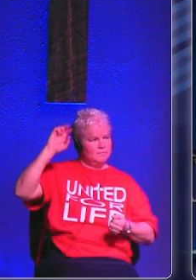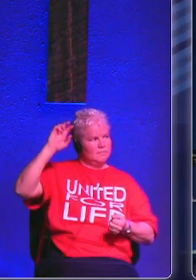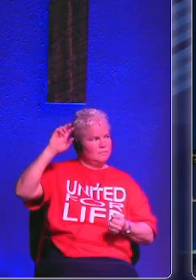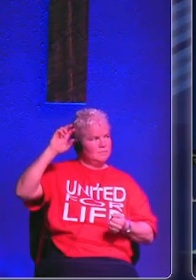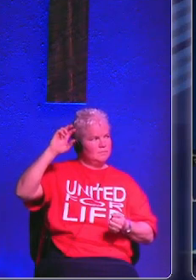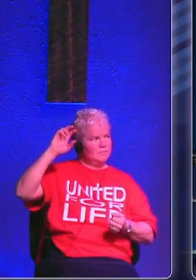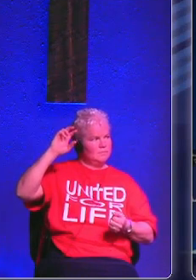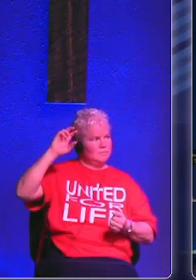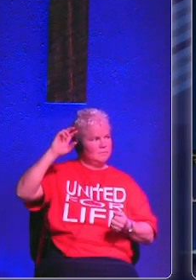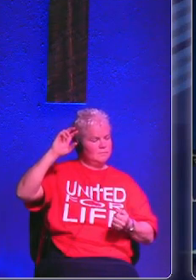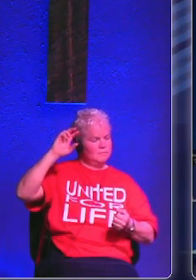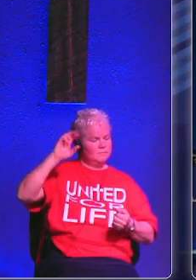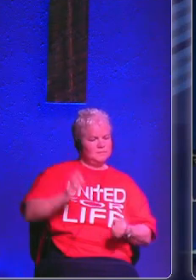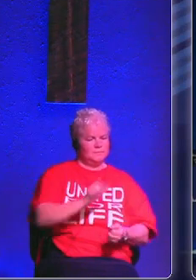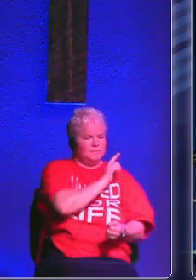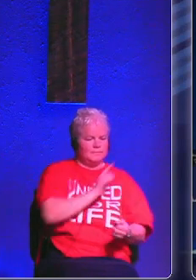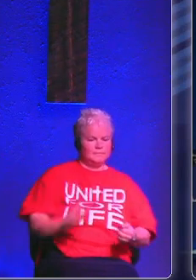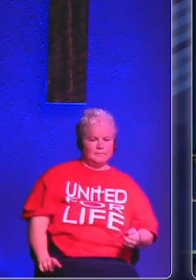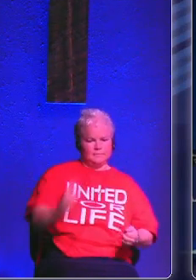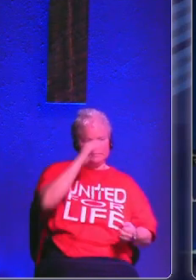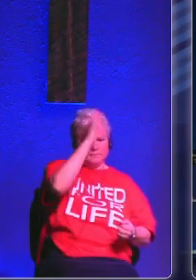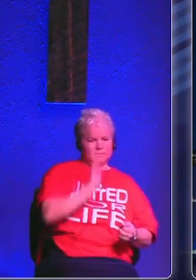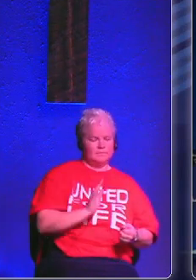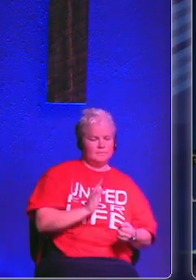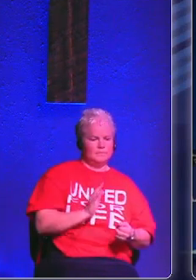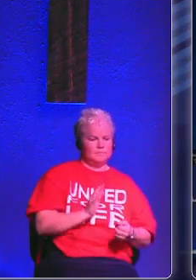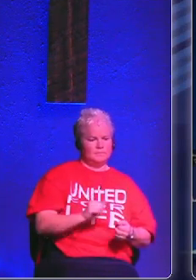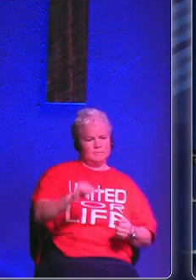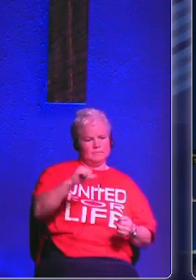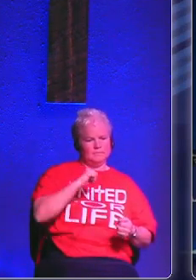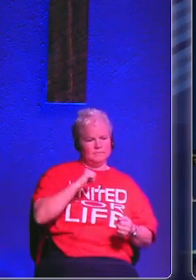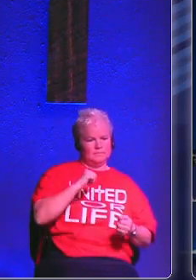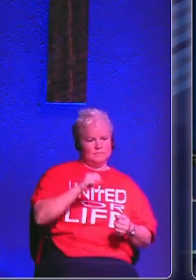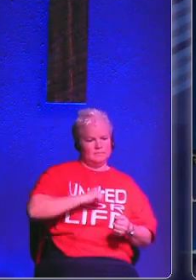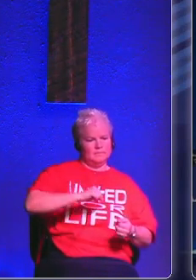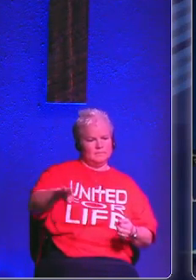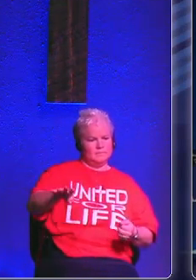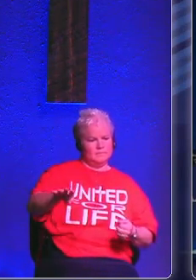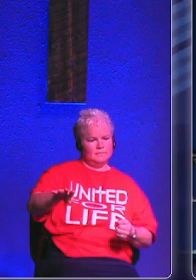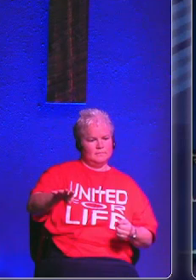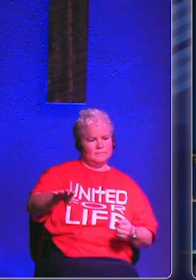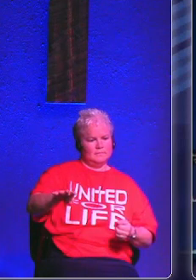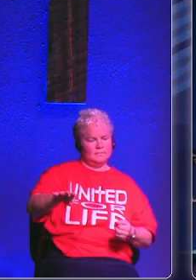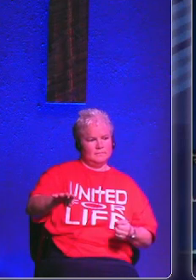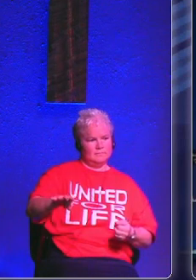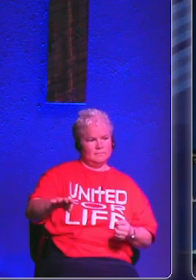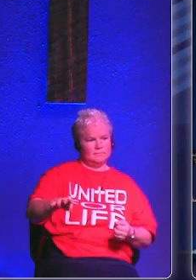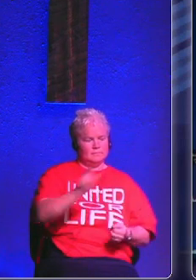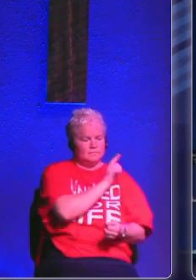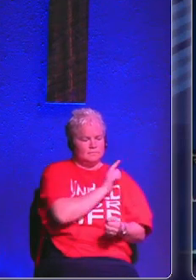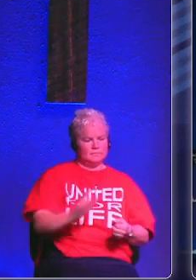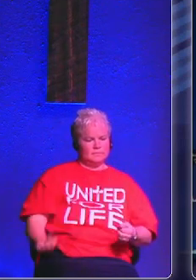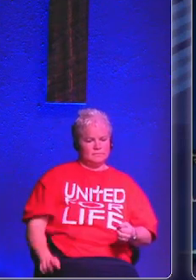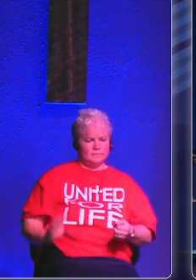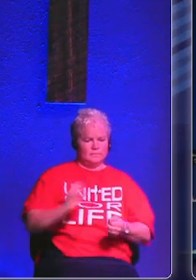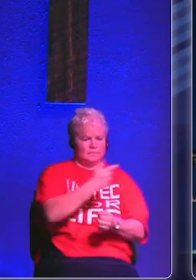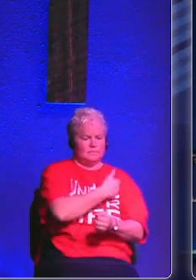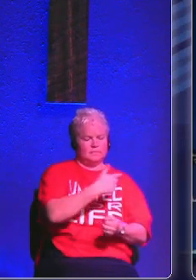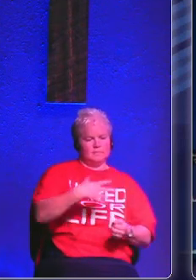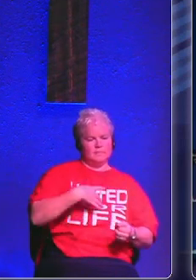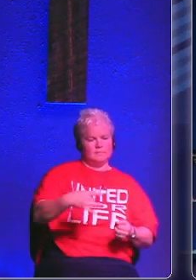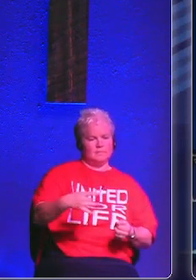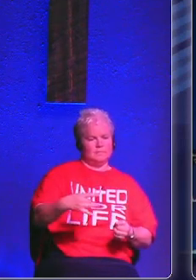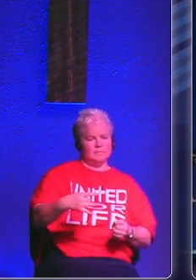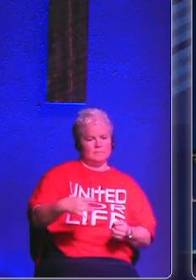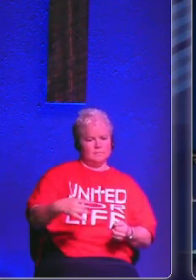our dependence upon you, Lord God. So we give ourselves away so we can be dependent on you. And Lord, we like